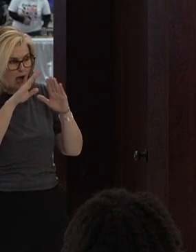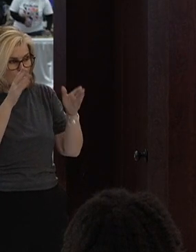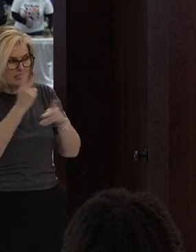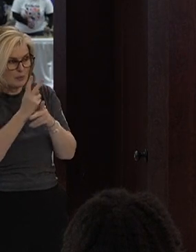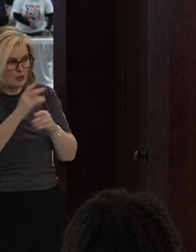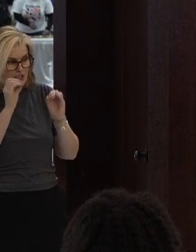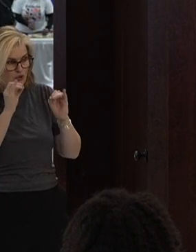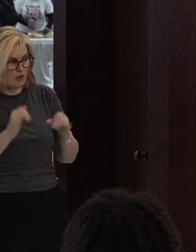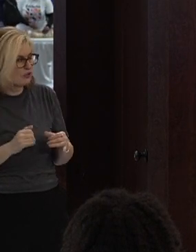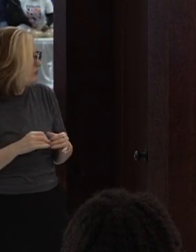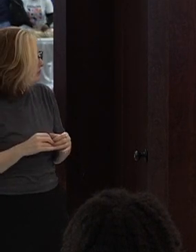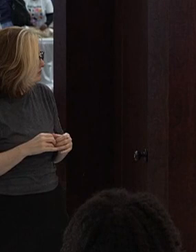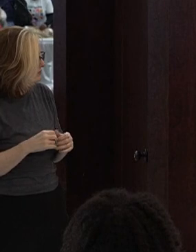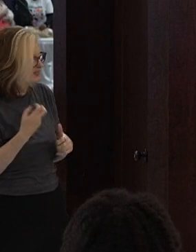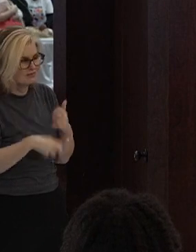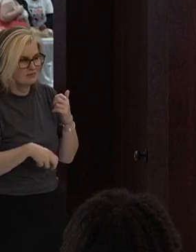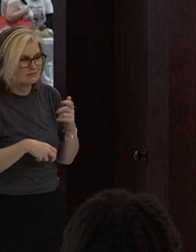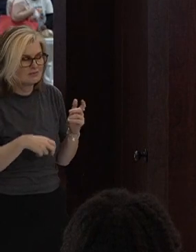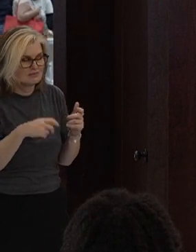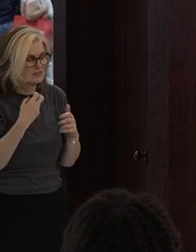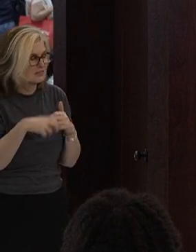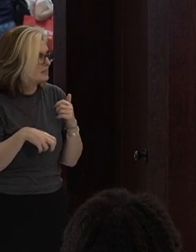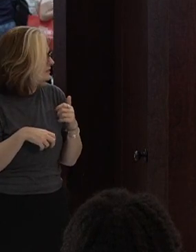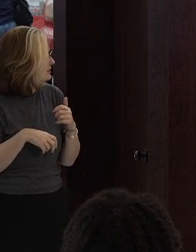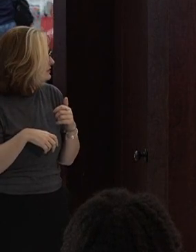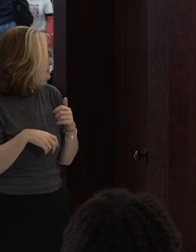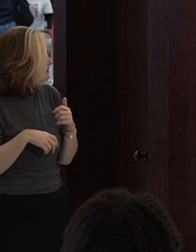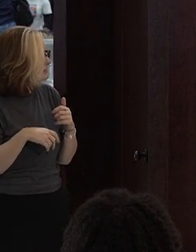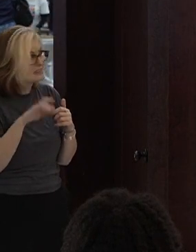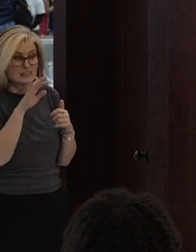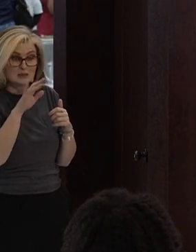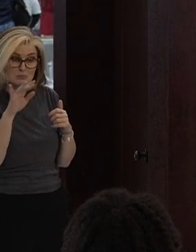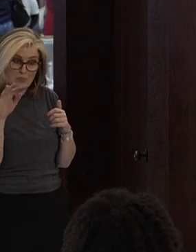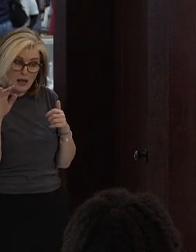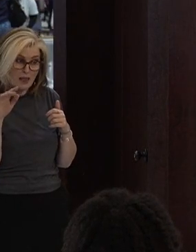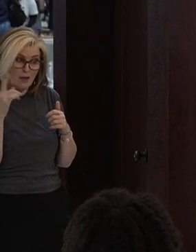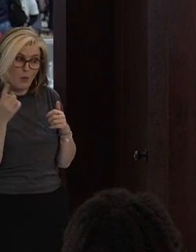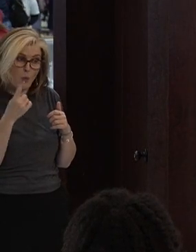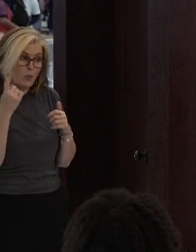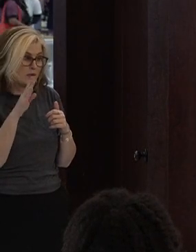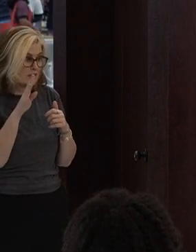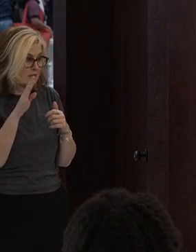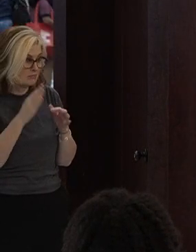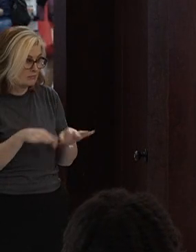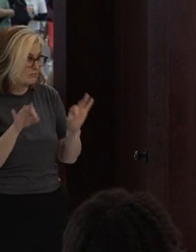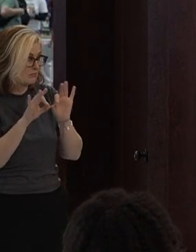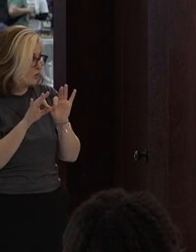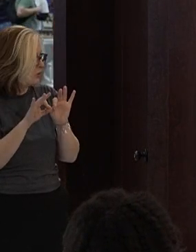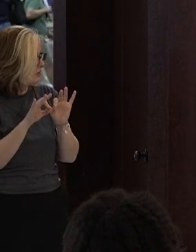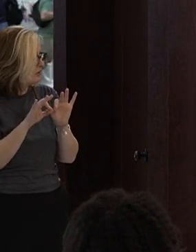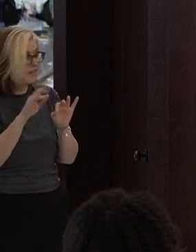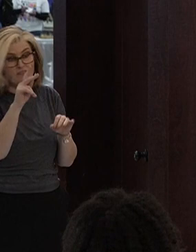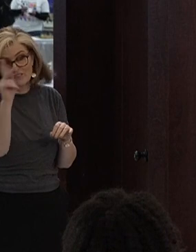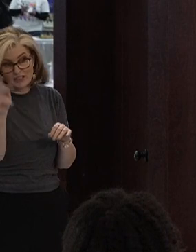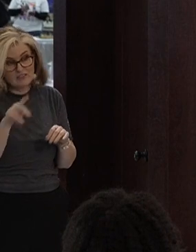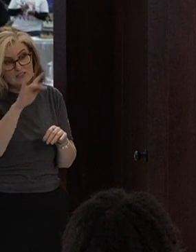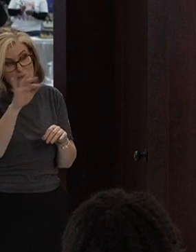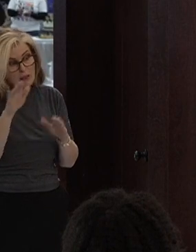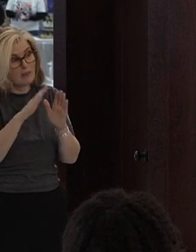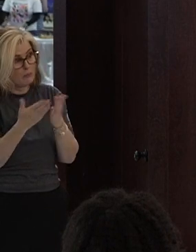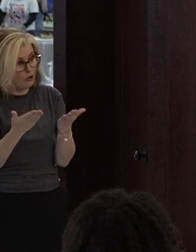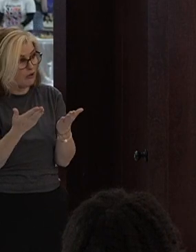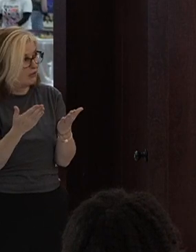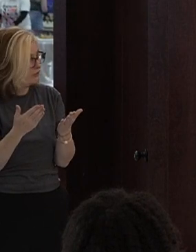this is a hard one. I know it's really super hard, but you know, spelling has always been important, and it was the Philadelphia Spelling